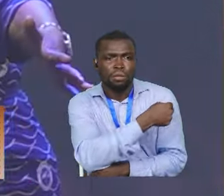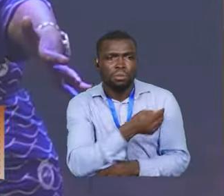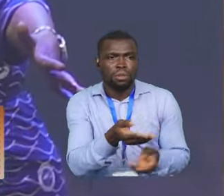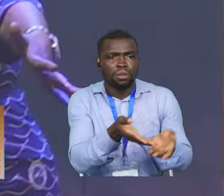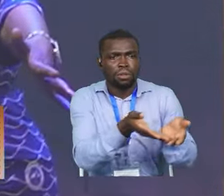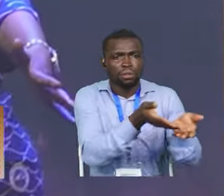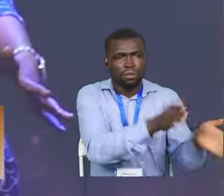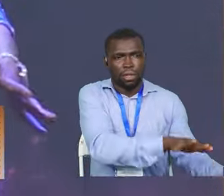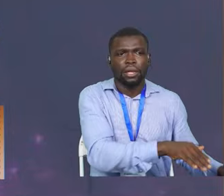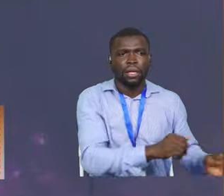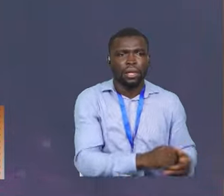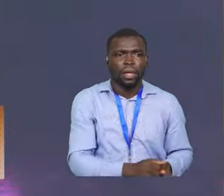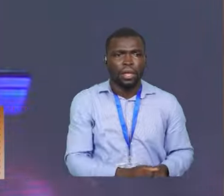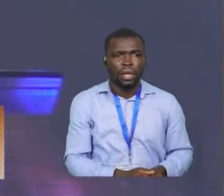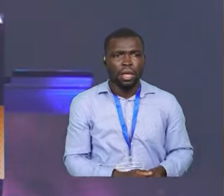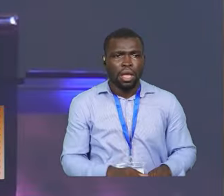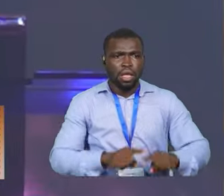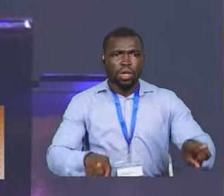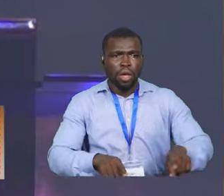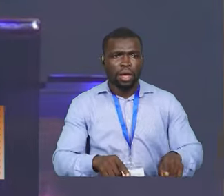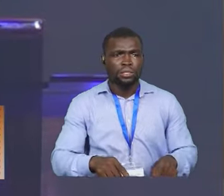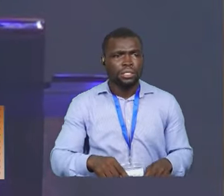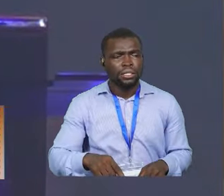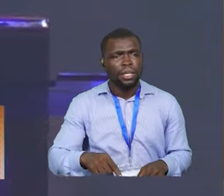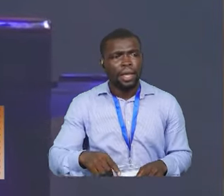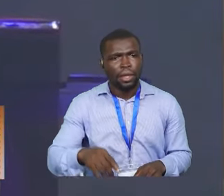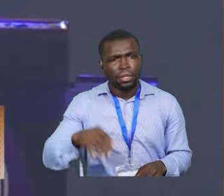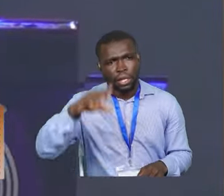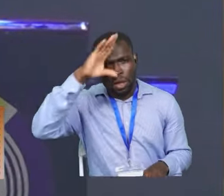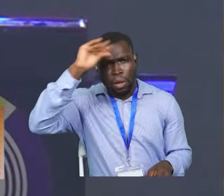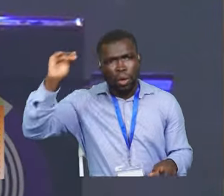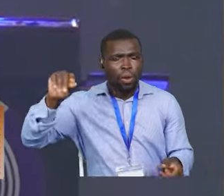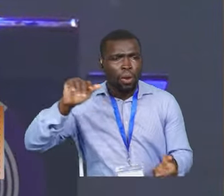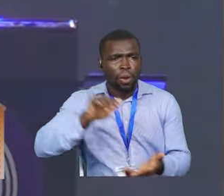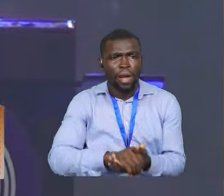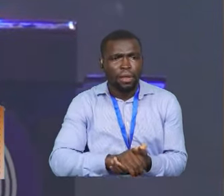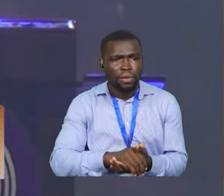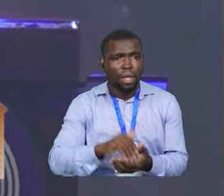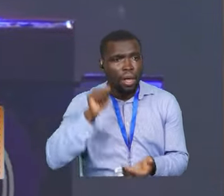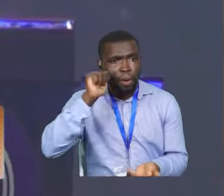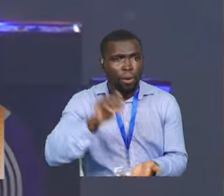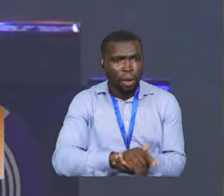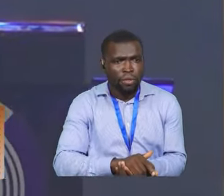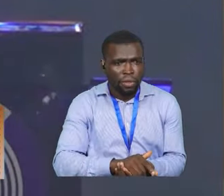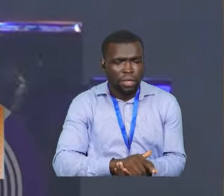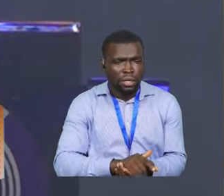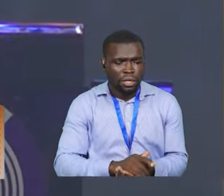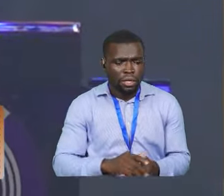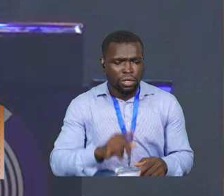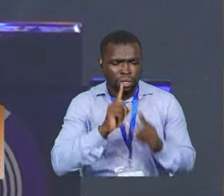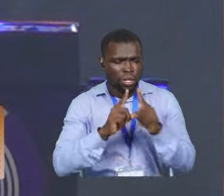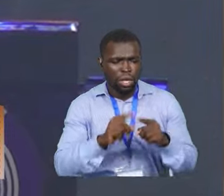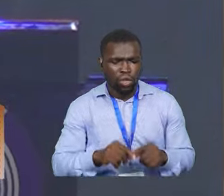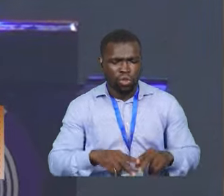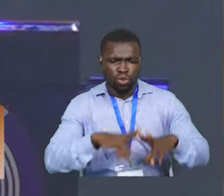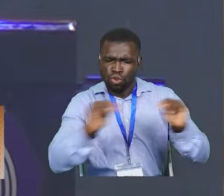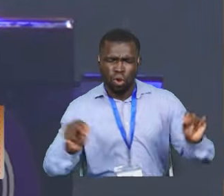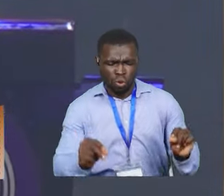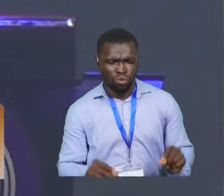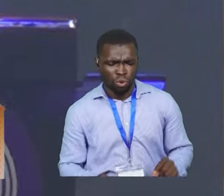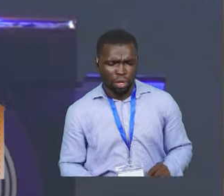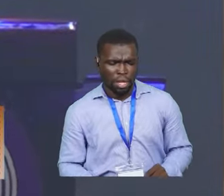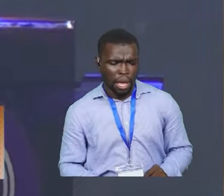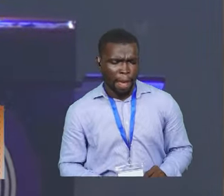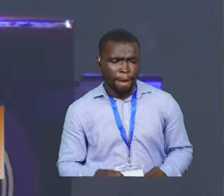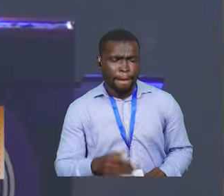That my husband that I'm married to, this dawn, I was just with him. Where we saying? He's dead? No. No